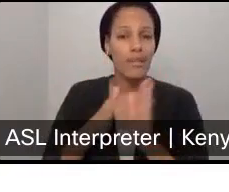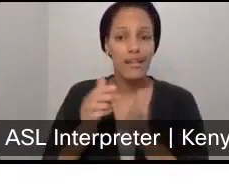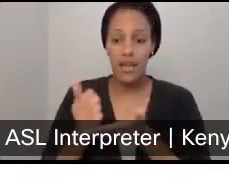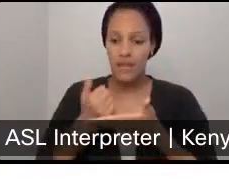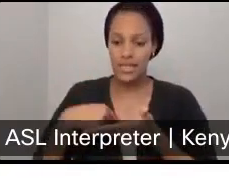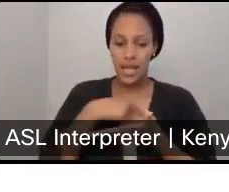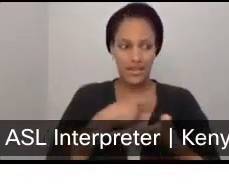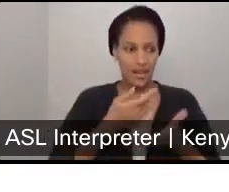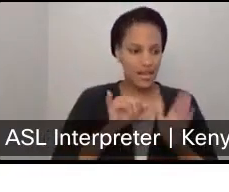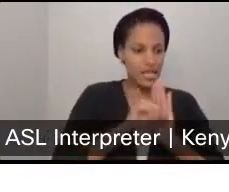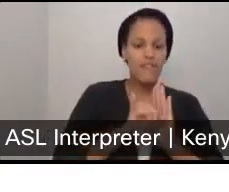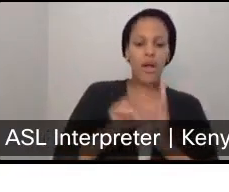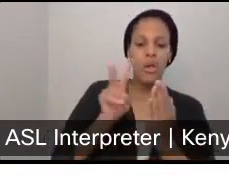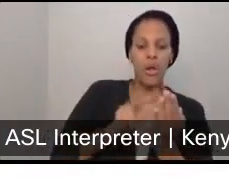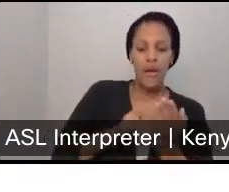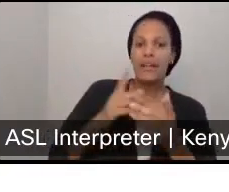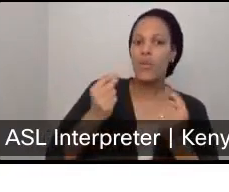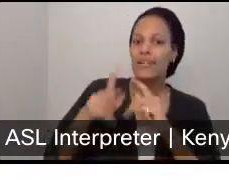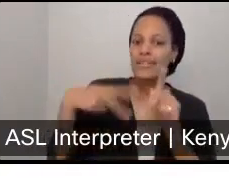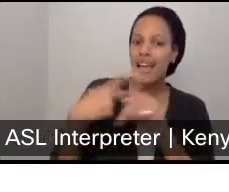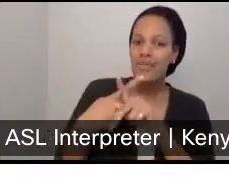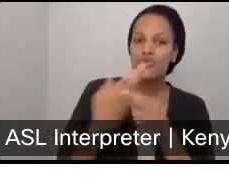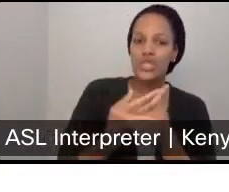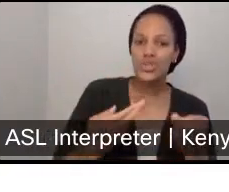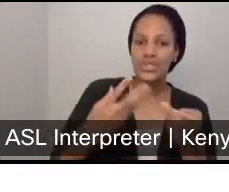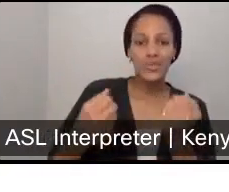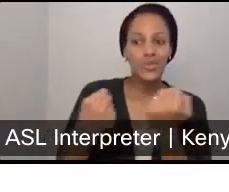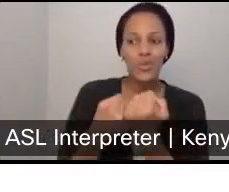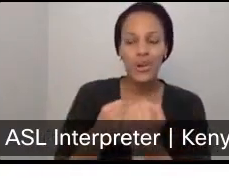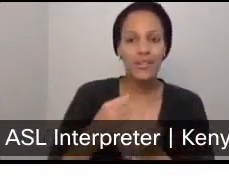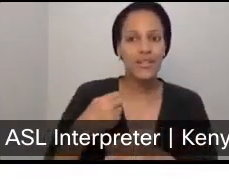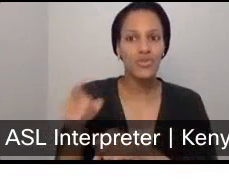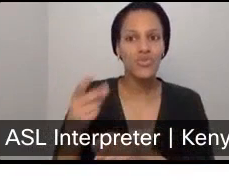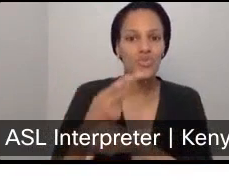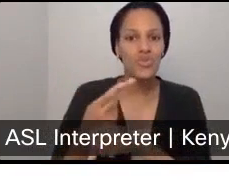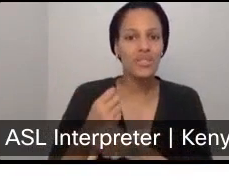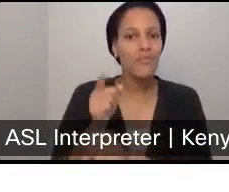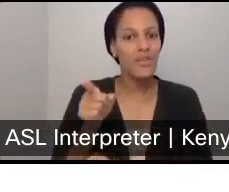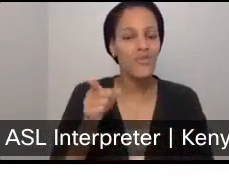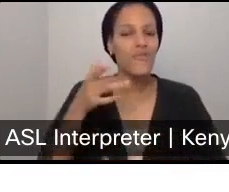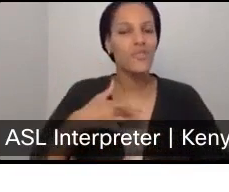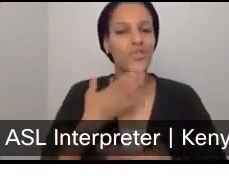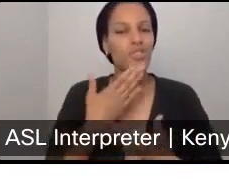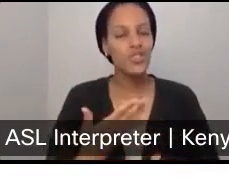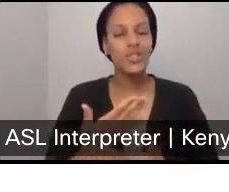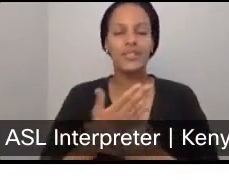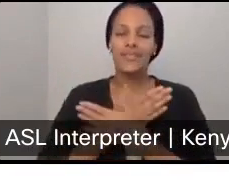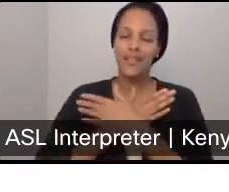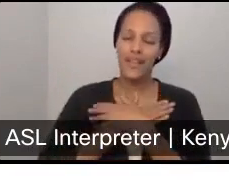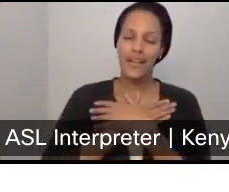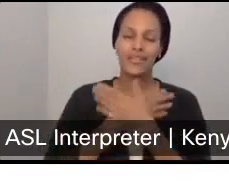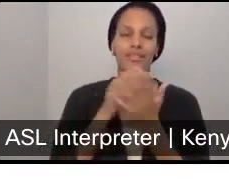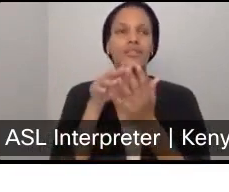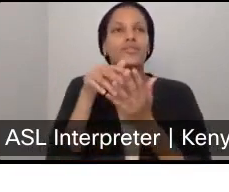resources, and supports you use to help you to feel good, calm, relaxed, grounded, clear-headed, or